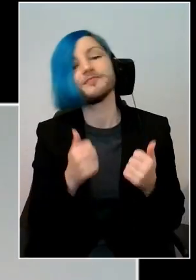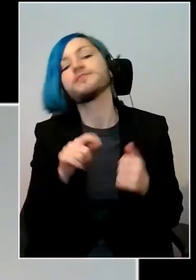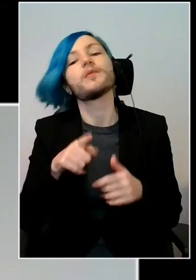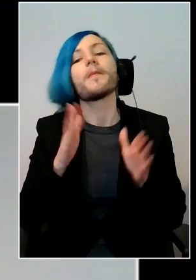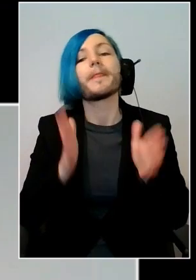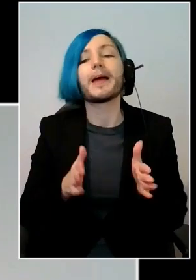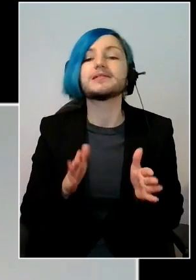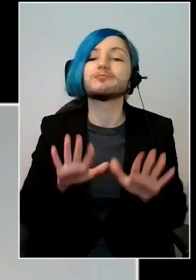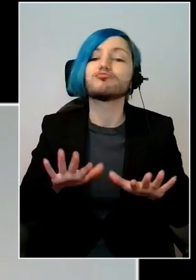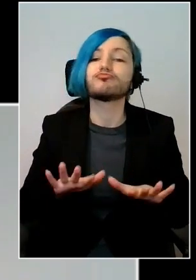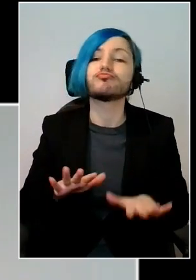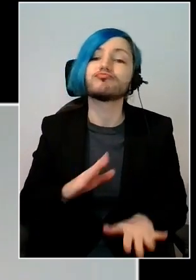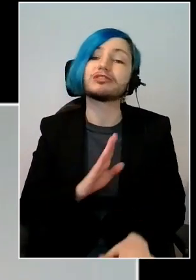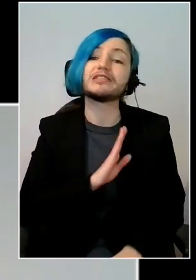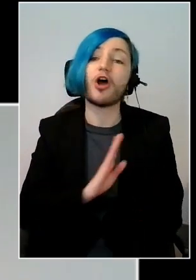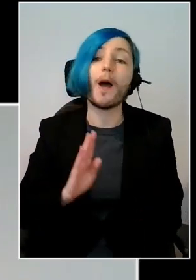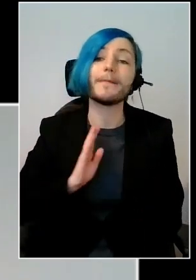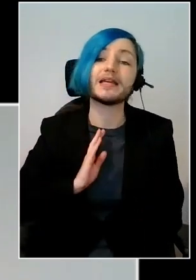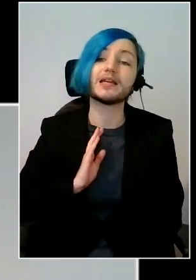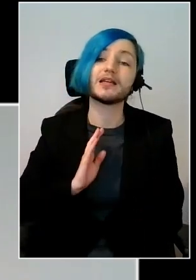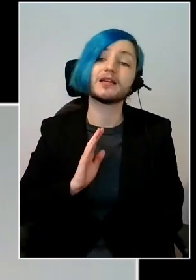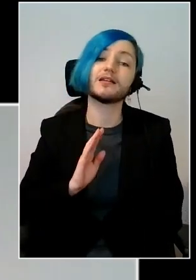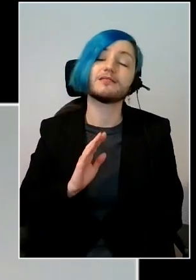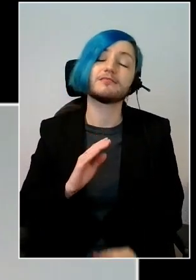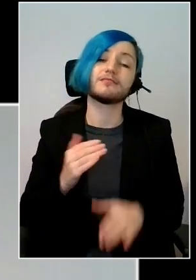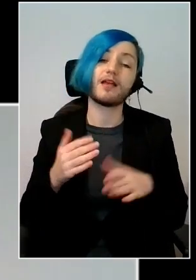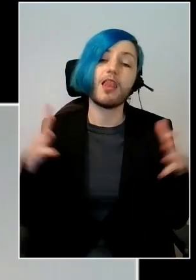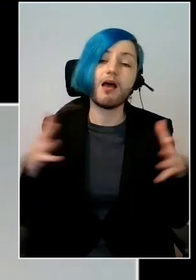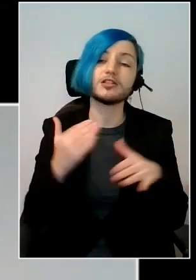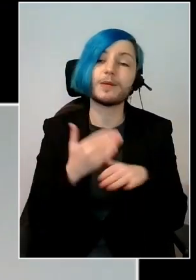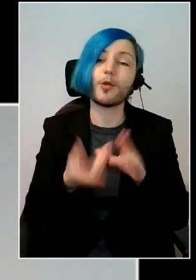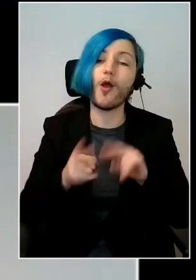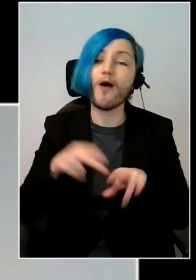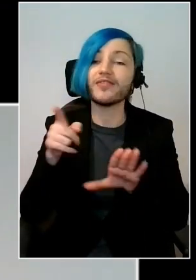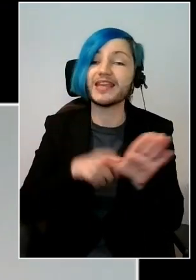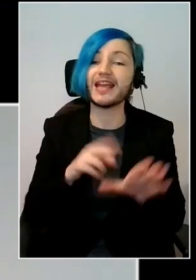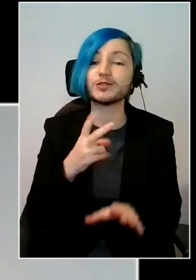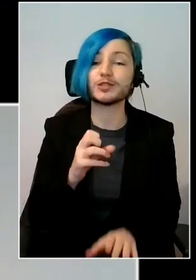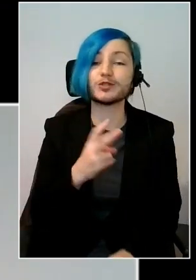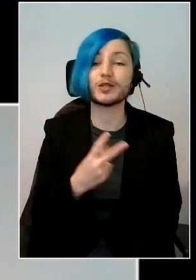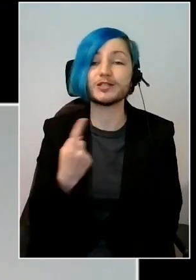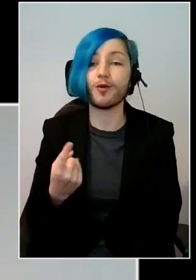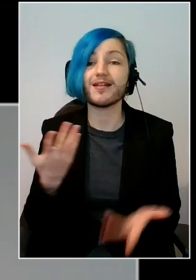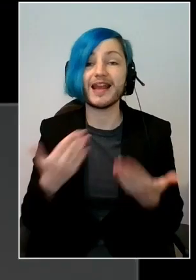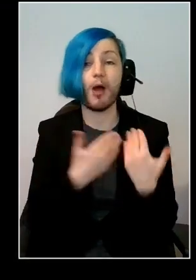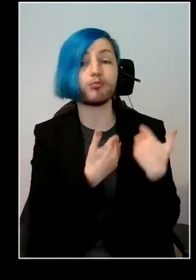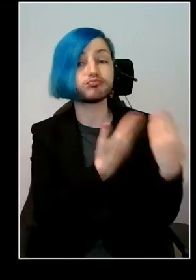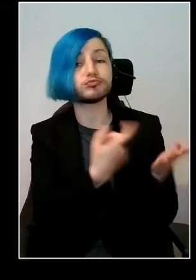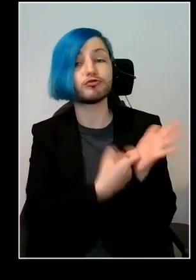of the Year 2021. And I'd like to hand back to Rob.